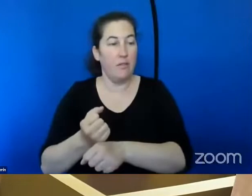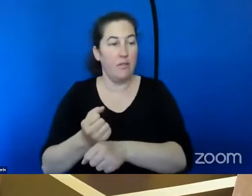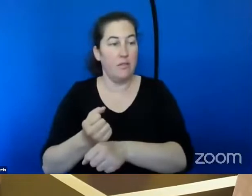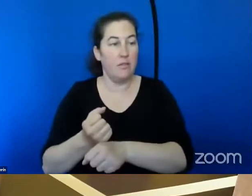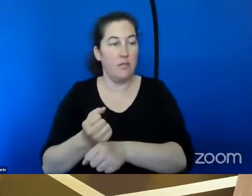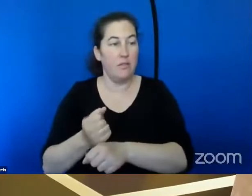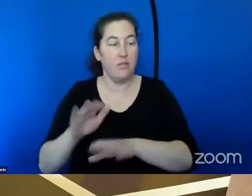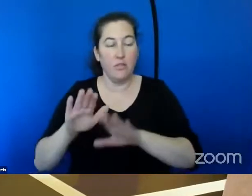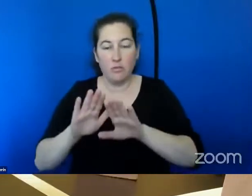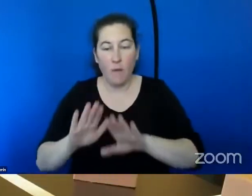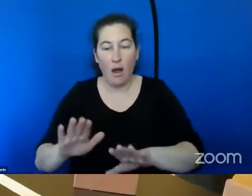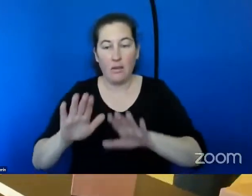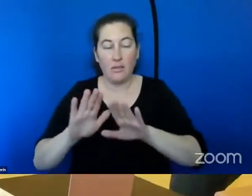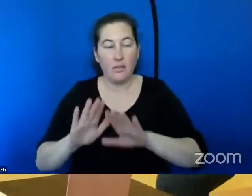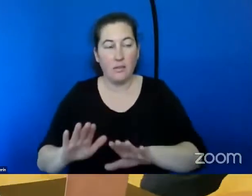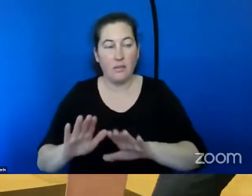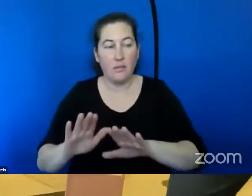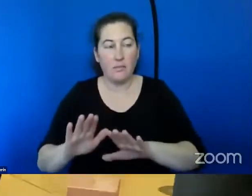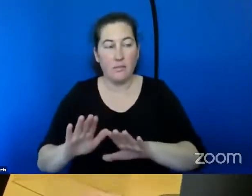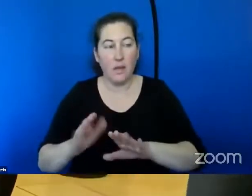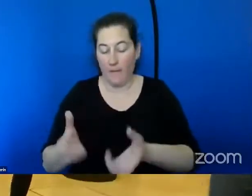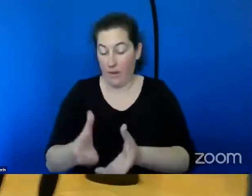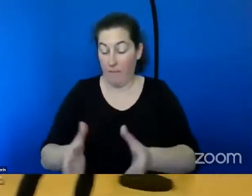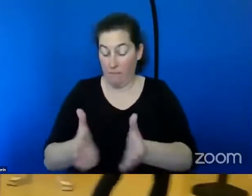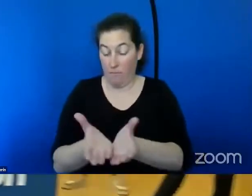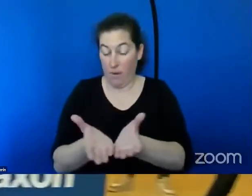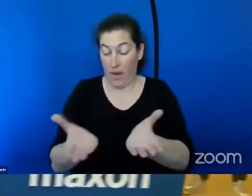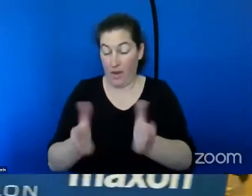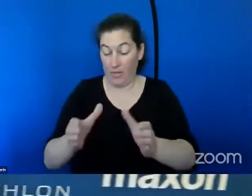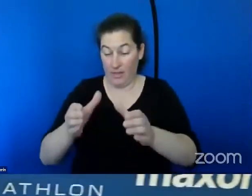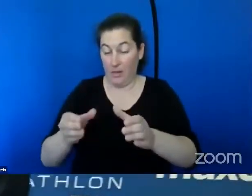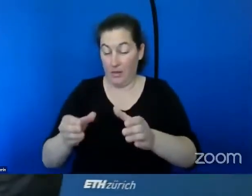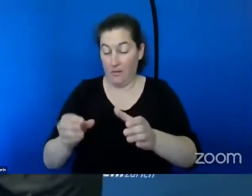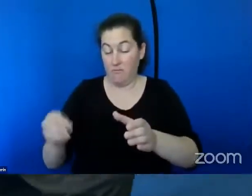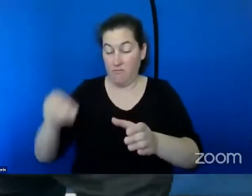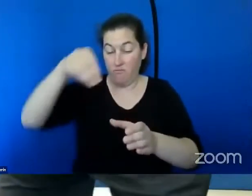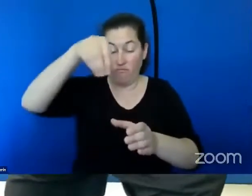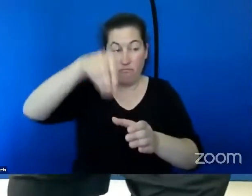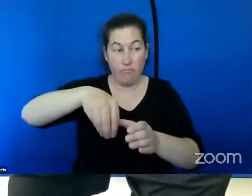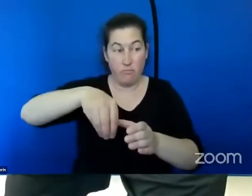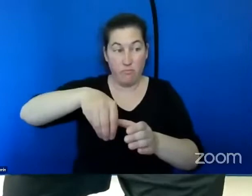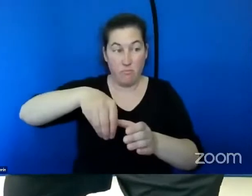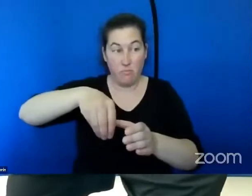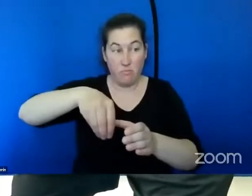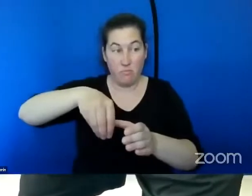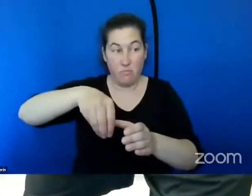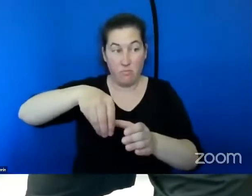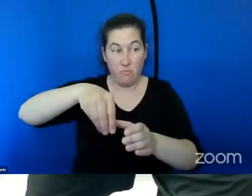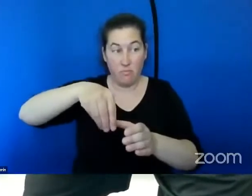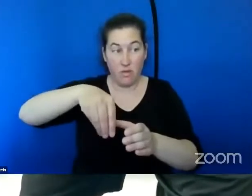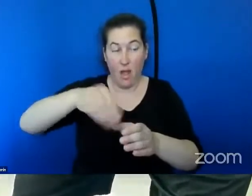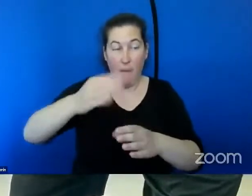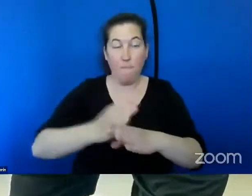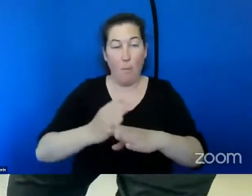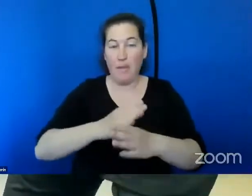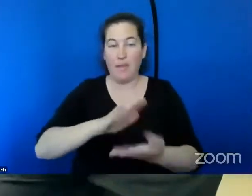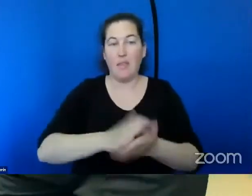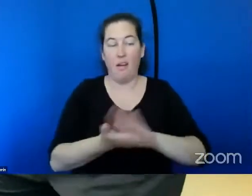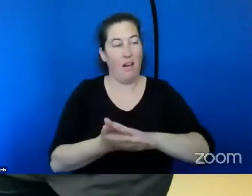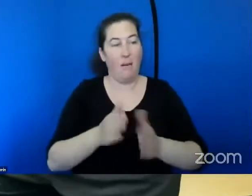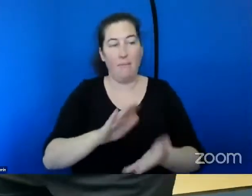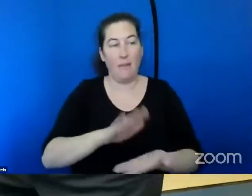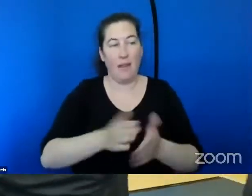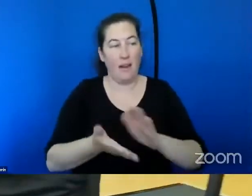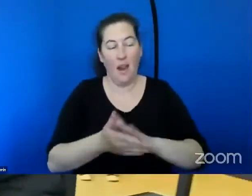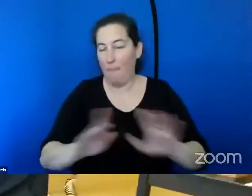and into position? Nice. Yes, he's off. Where is that marble? Still sitting on the table? And that's within the rules as long as it stays